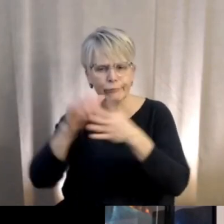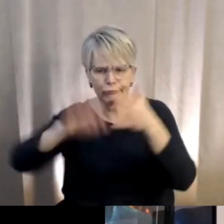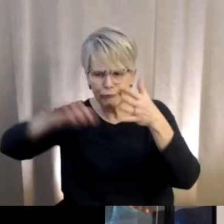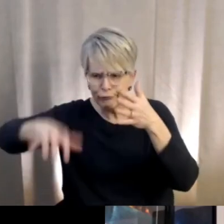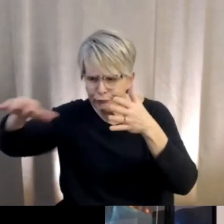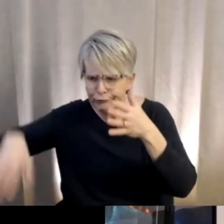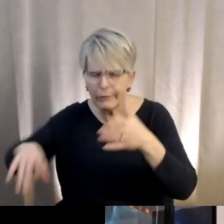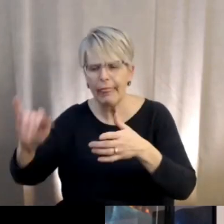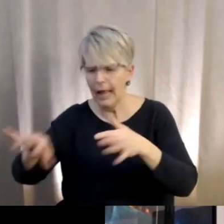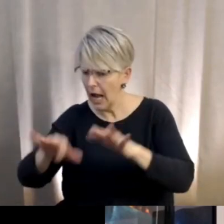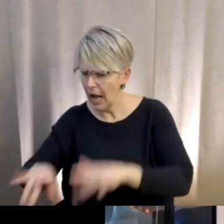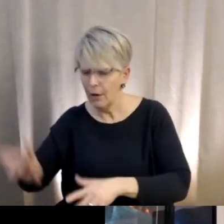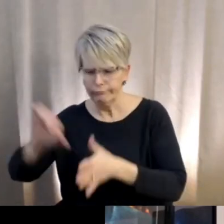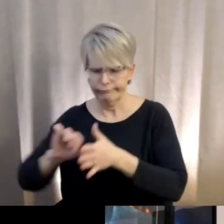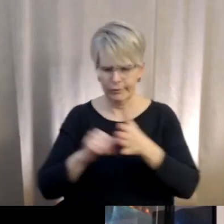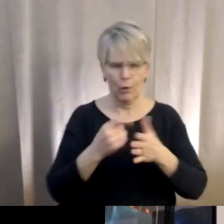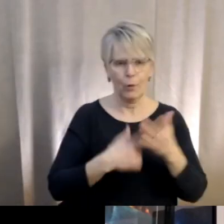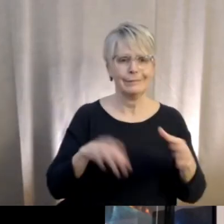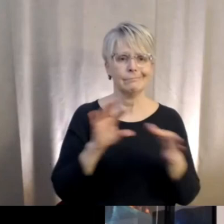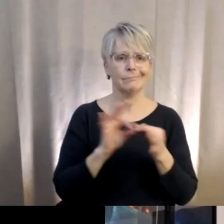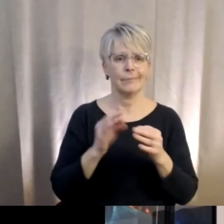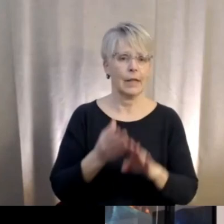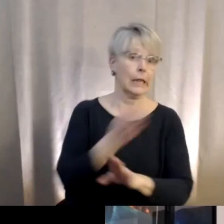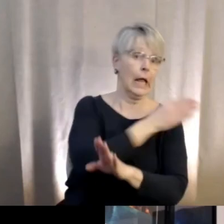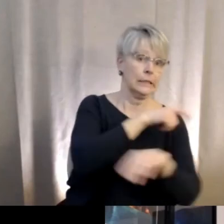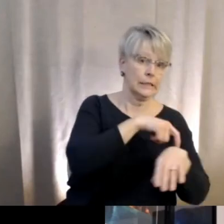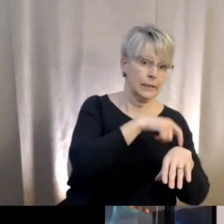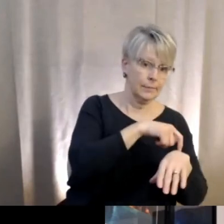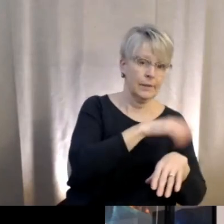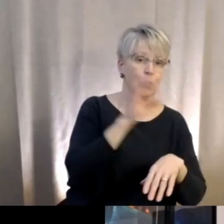of reinforce stuff that we talked about last call if you missed that one.